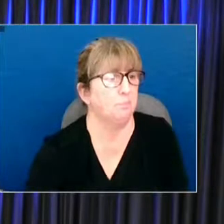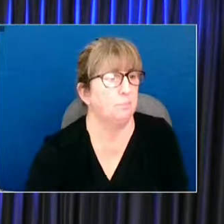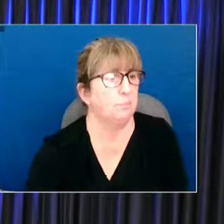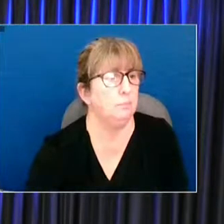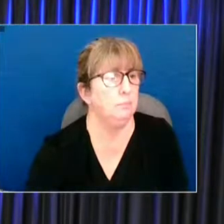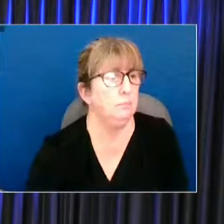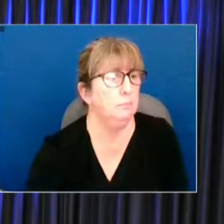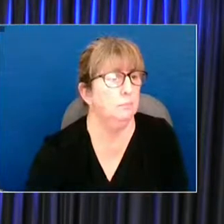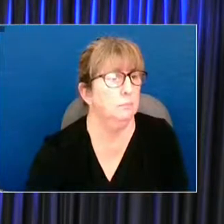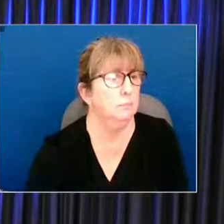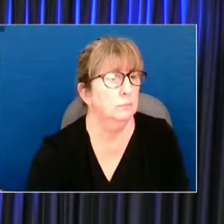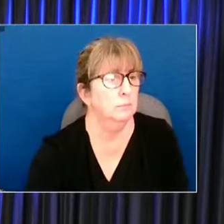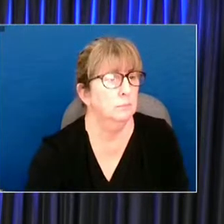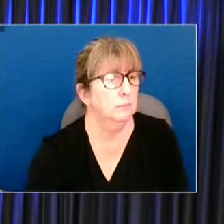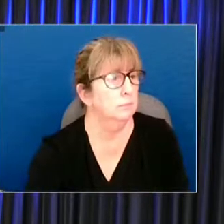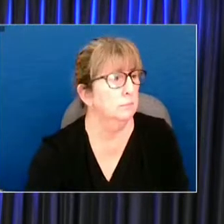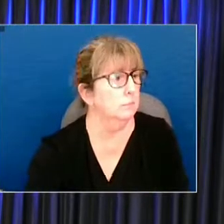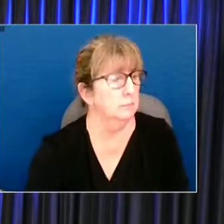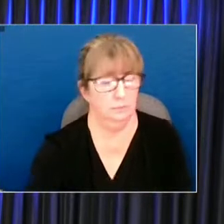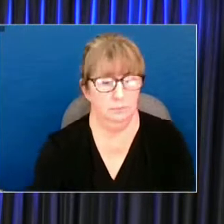There it is.